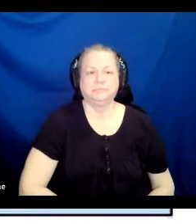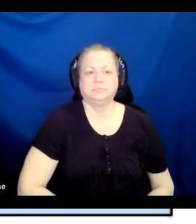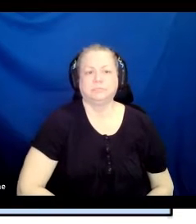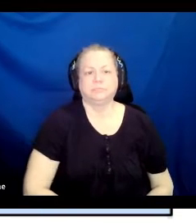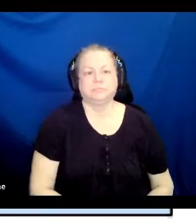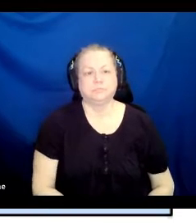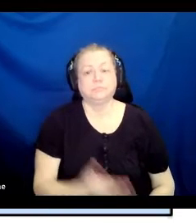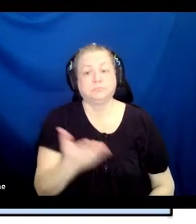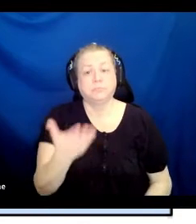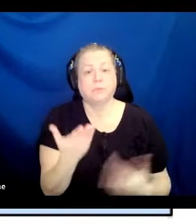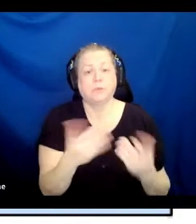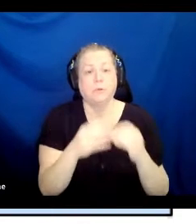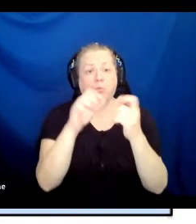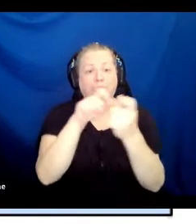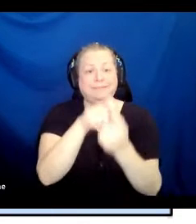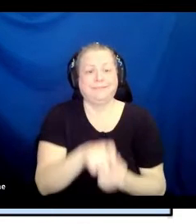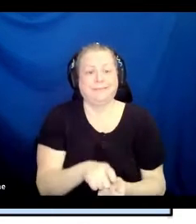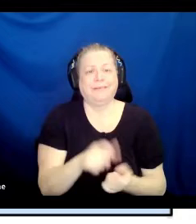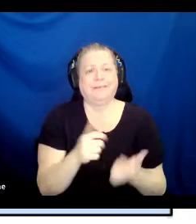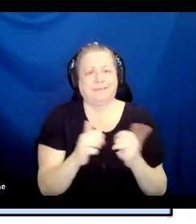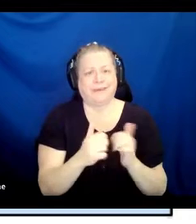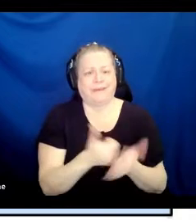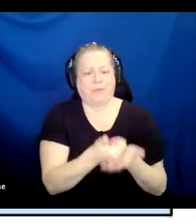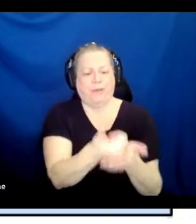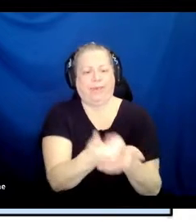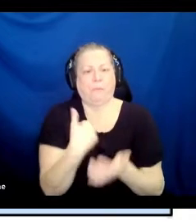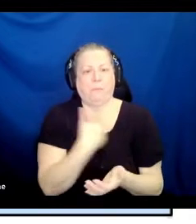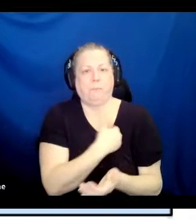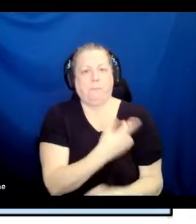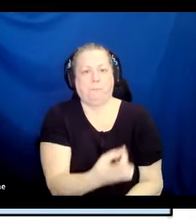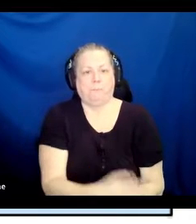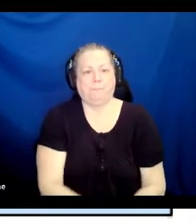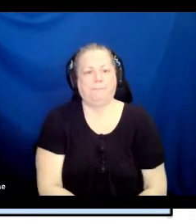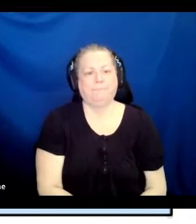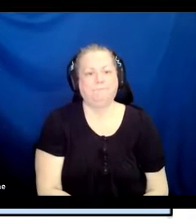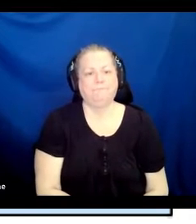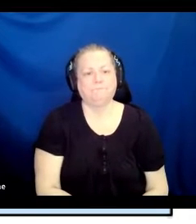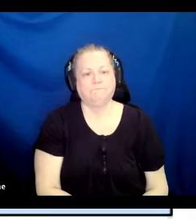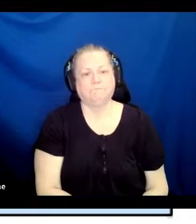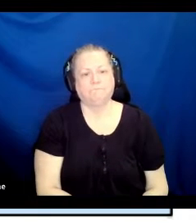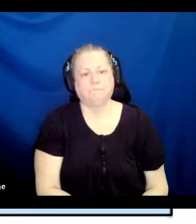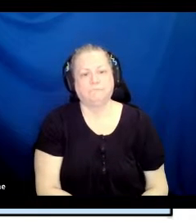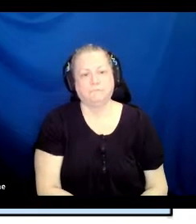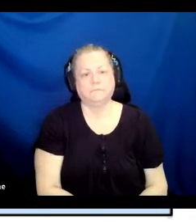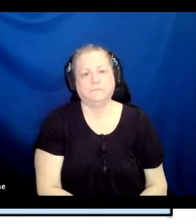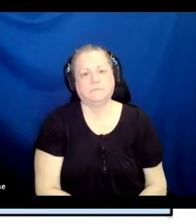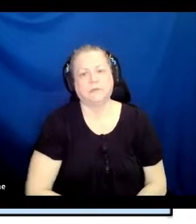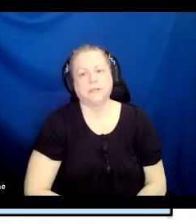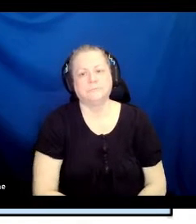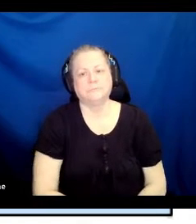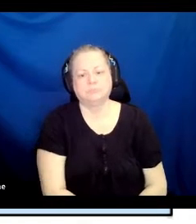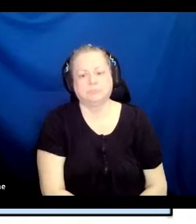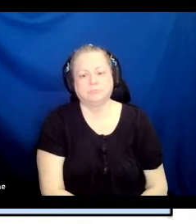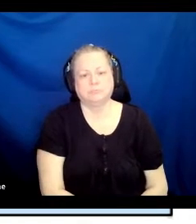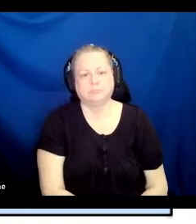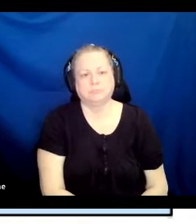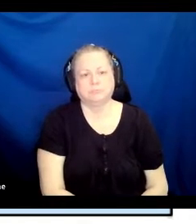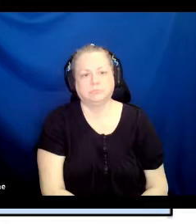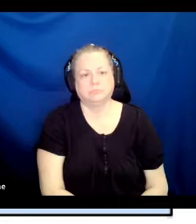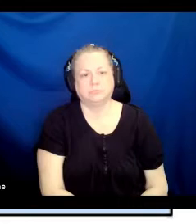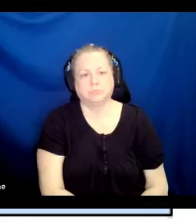And here's some more details about how to help members complete their renewals and how a member can complete their